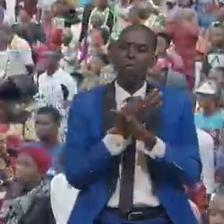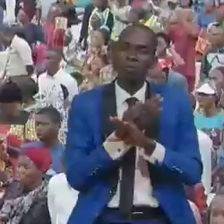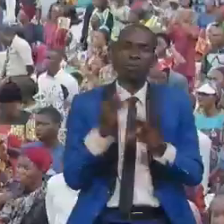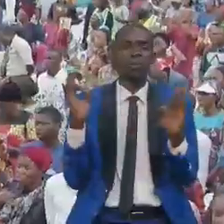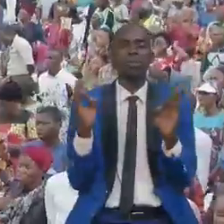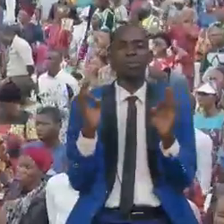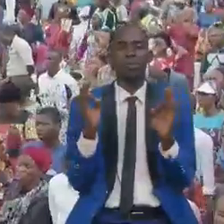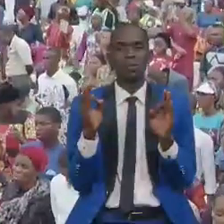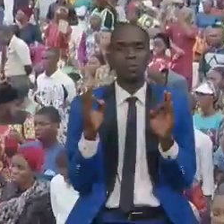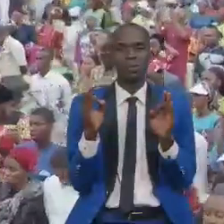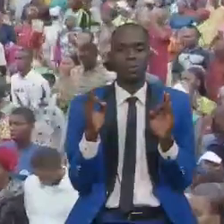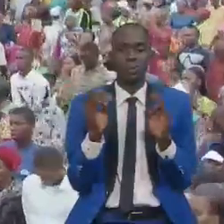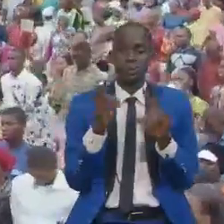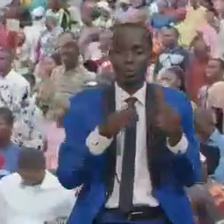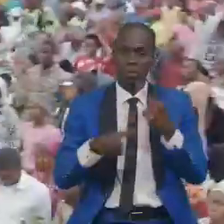freedom